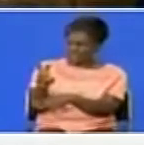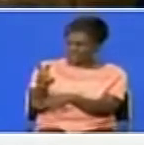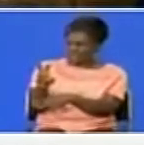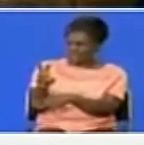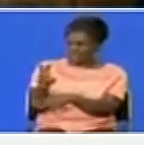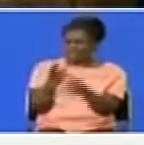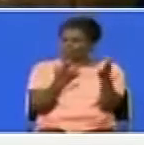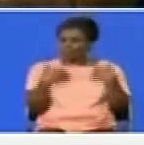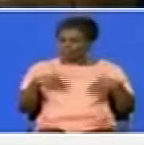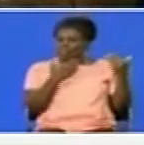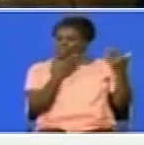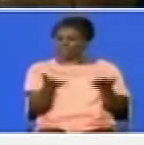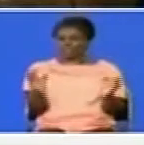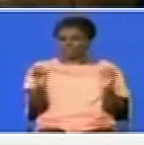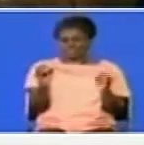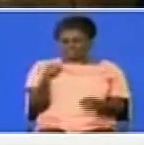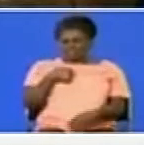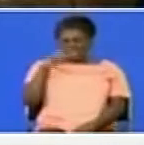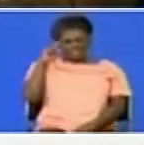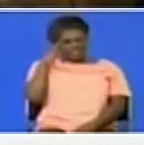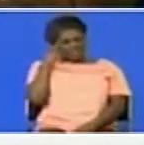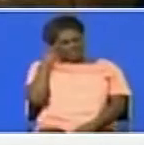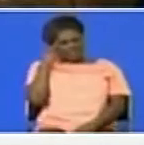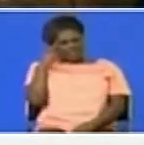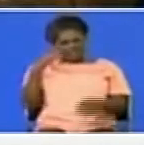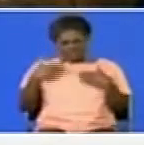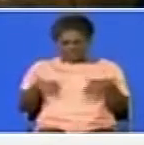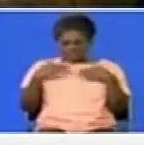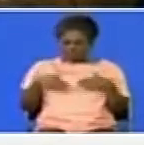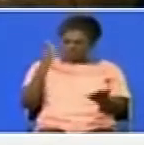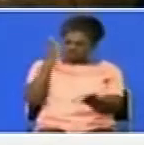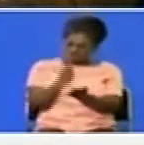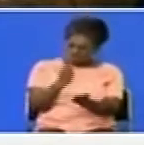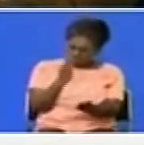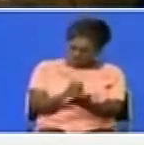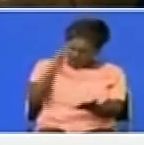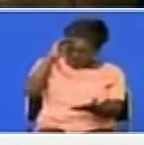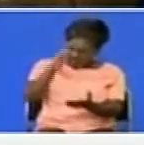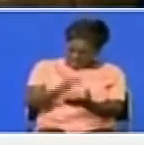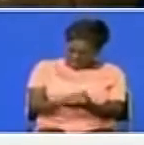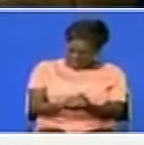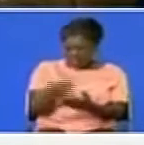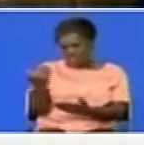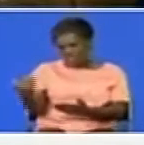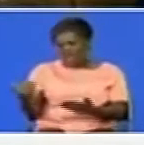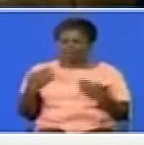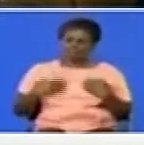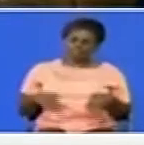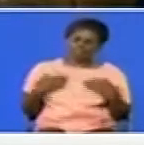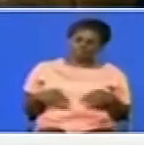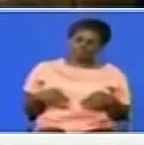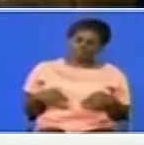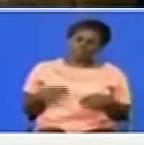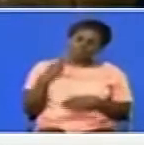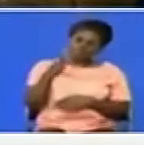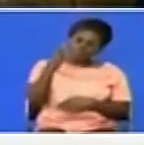People didn't expect this because I think people should honestly believe in young people if the